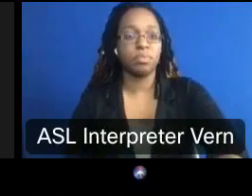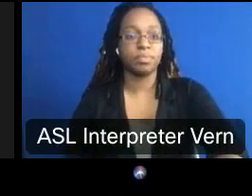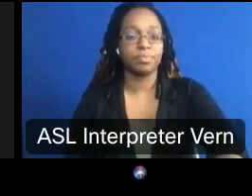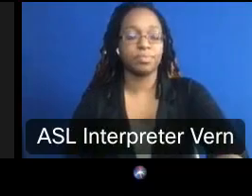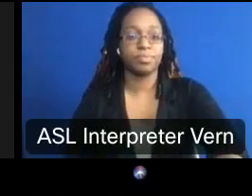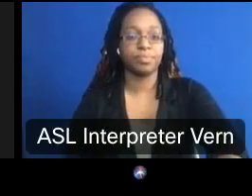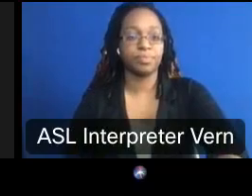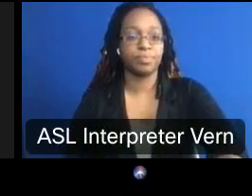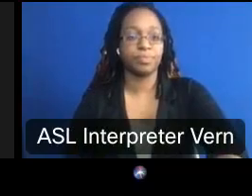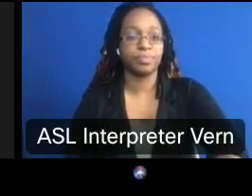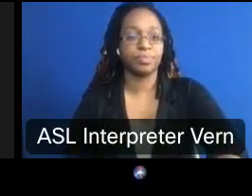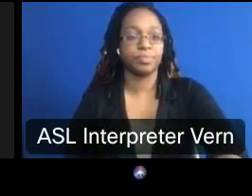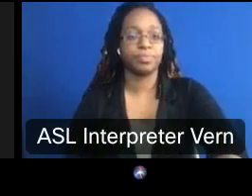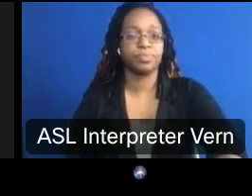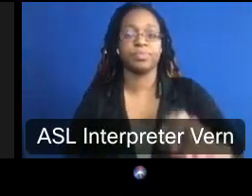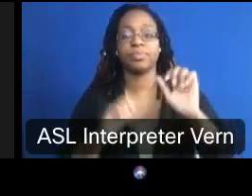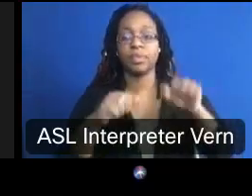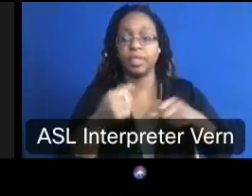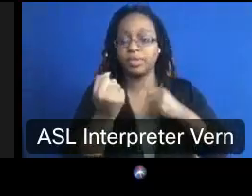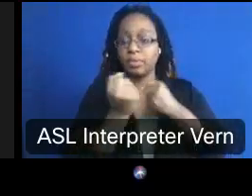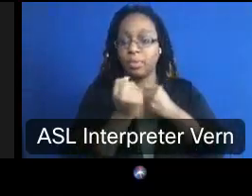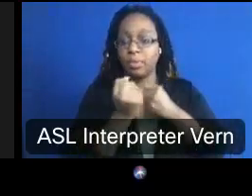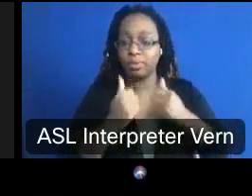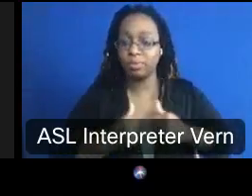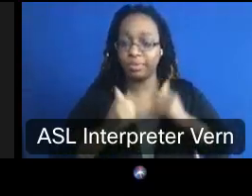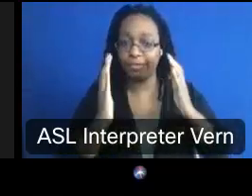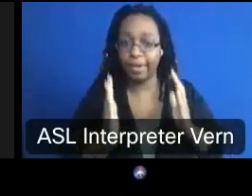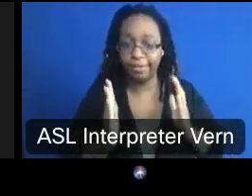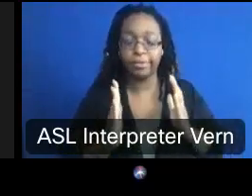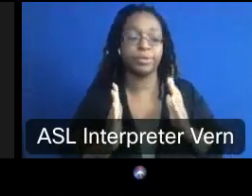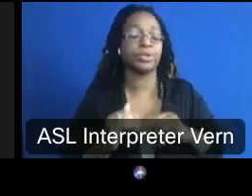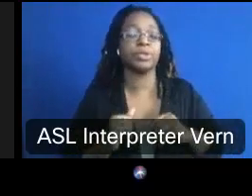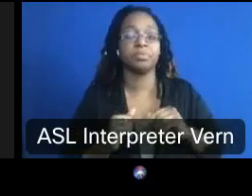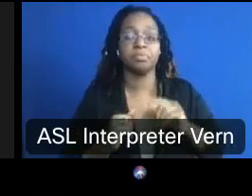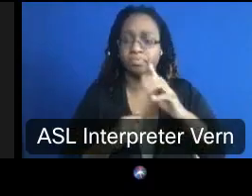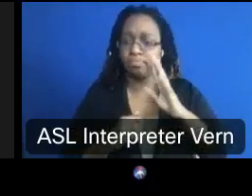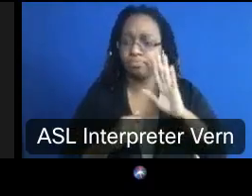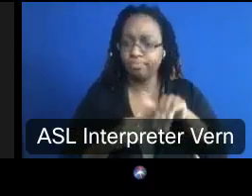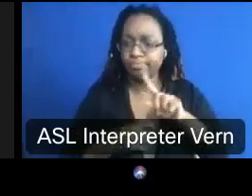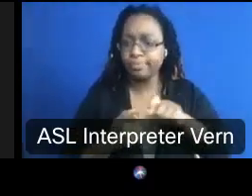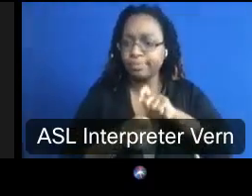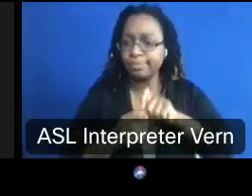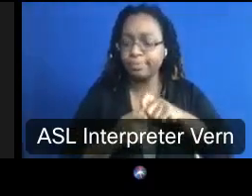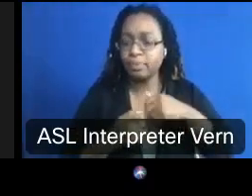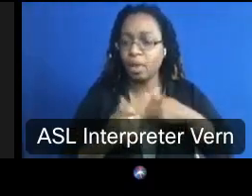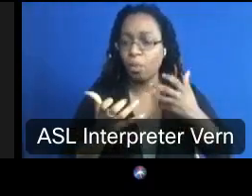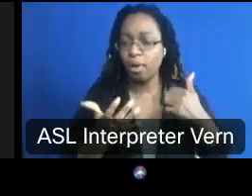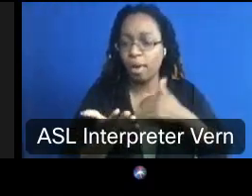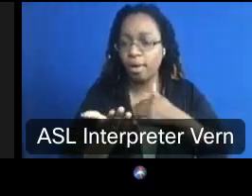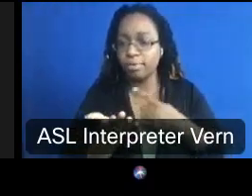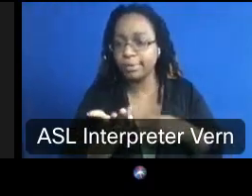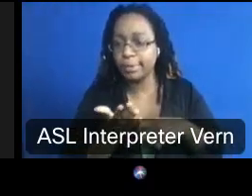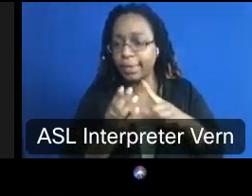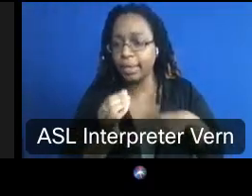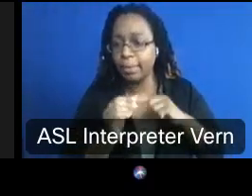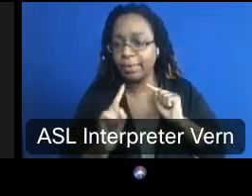can support survivors' well-being. And specifically, I want us to think about this when